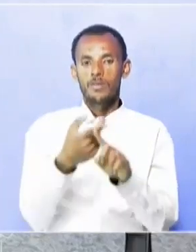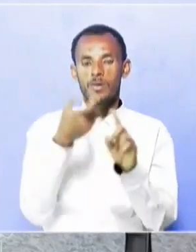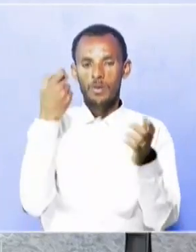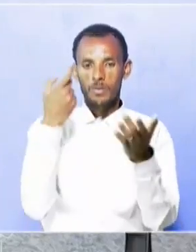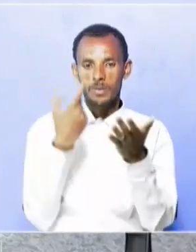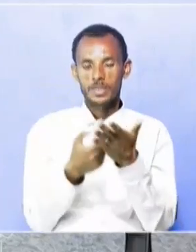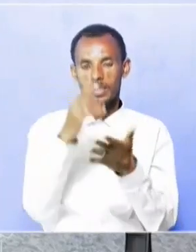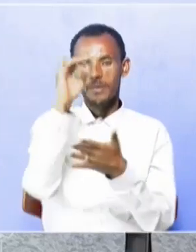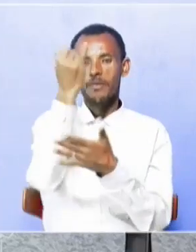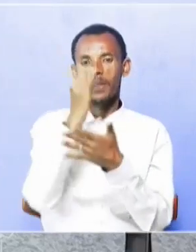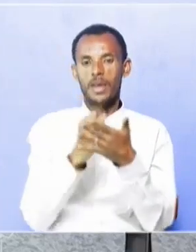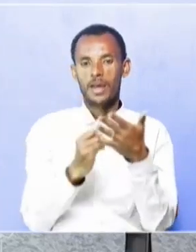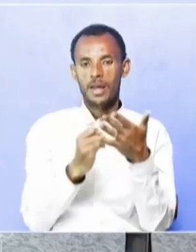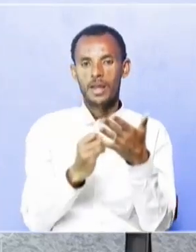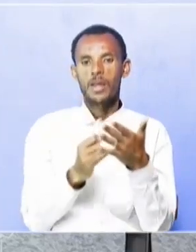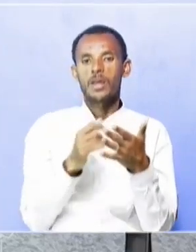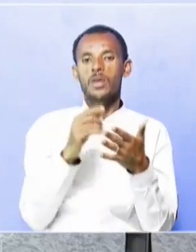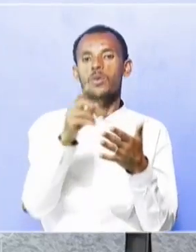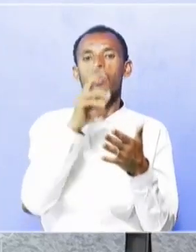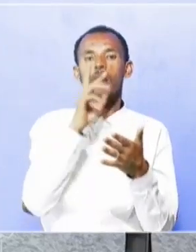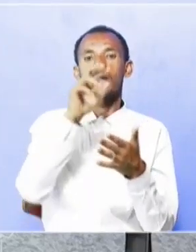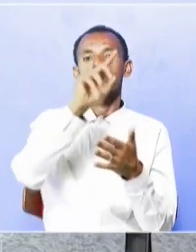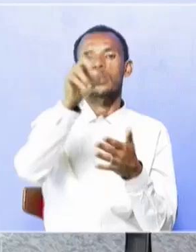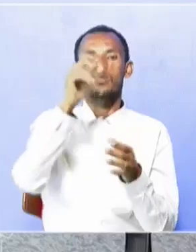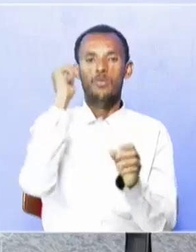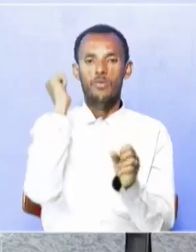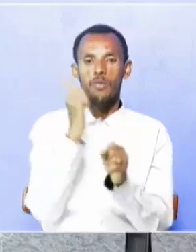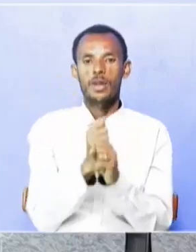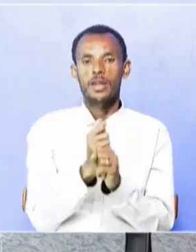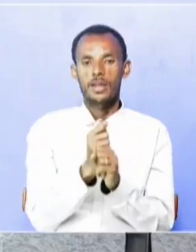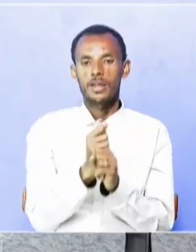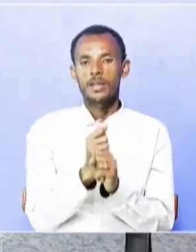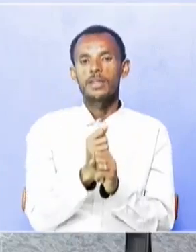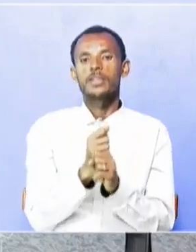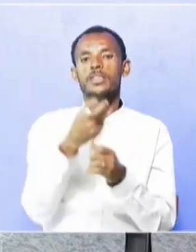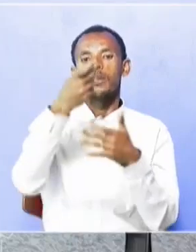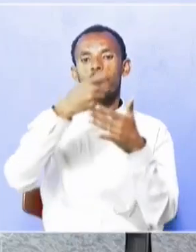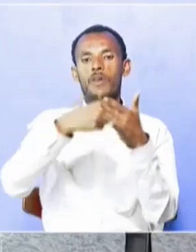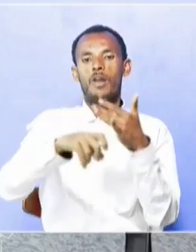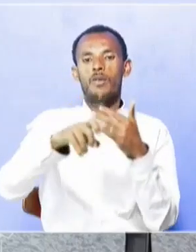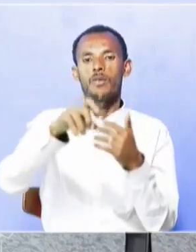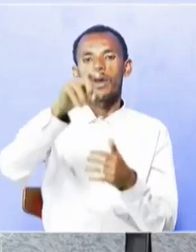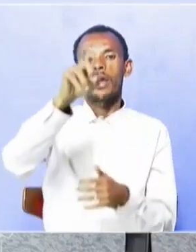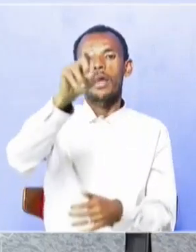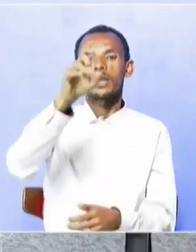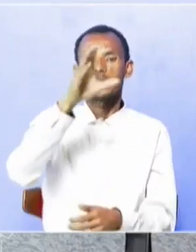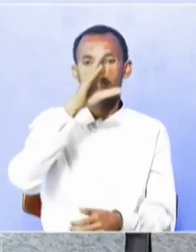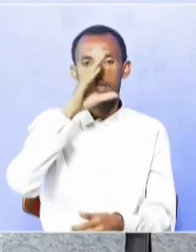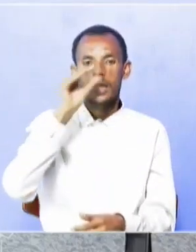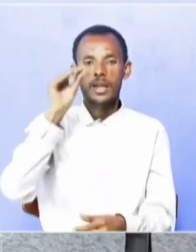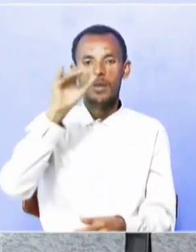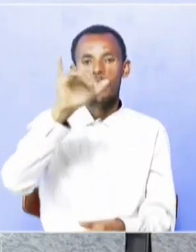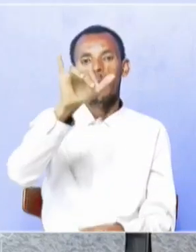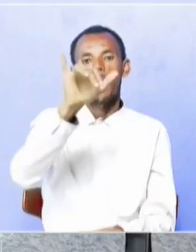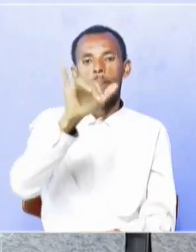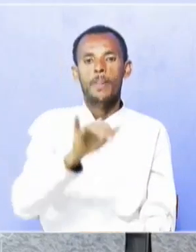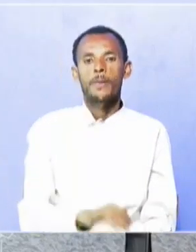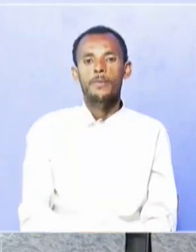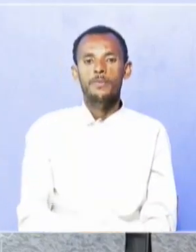from this figure, you are asked to find the value of x and y.